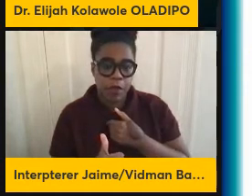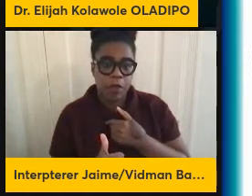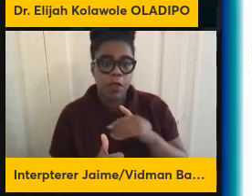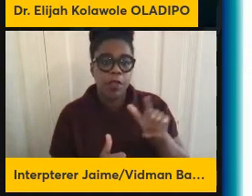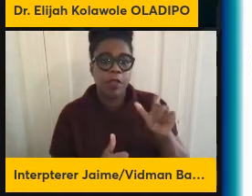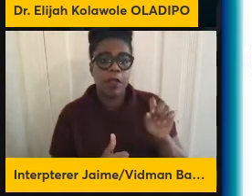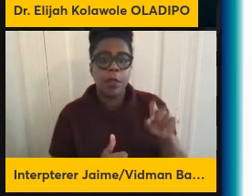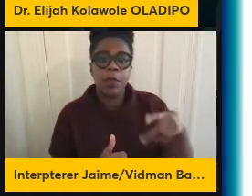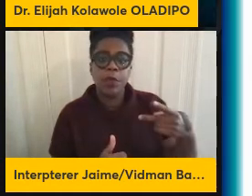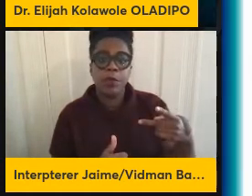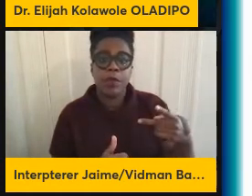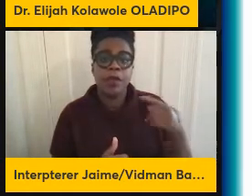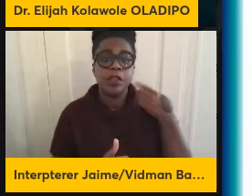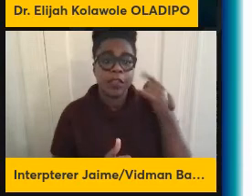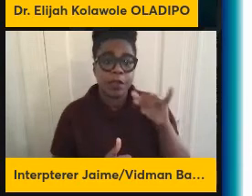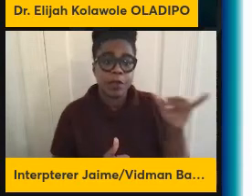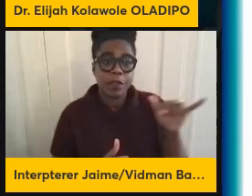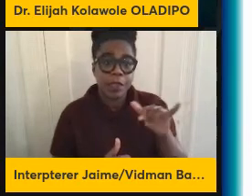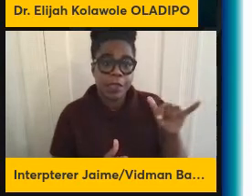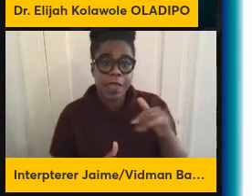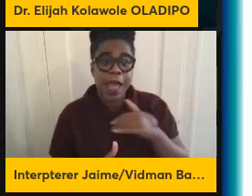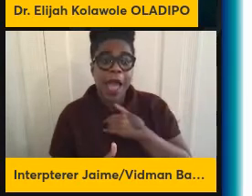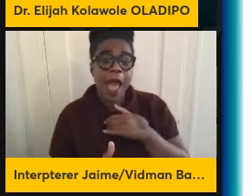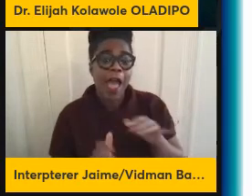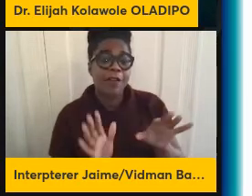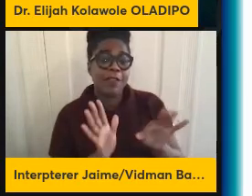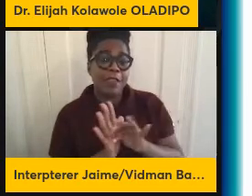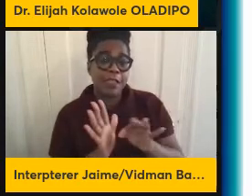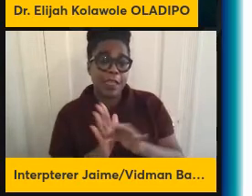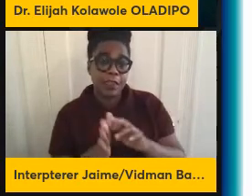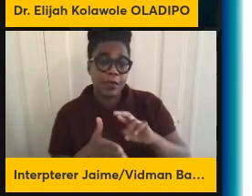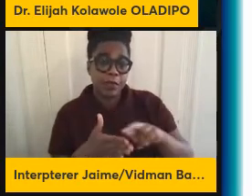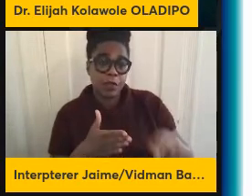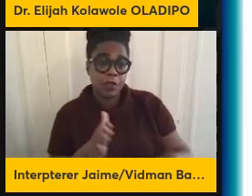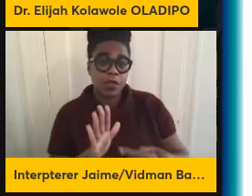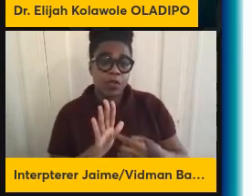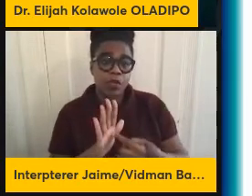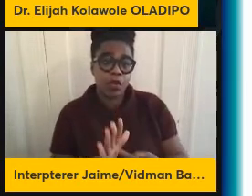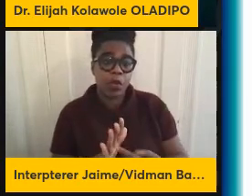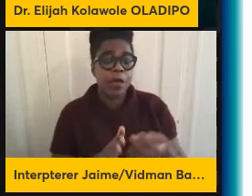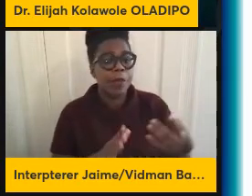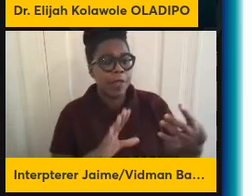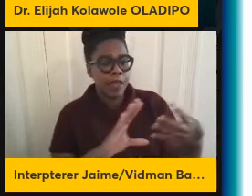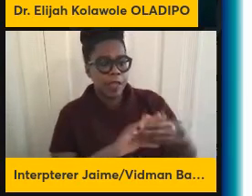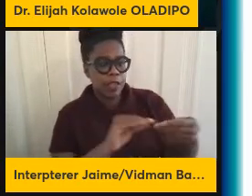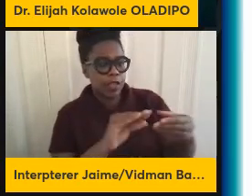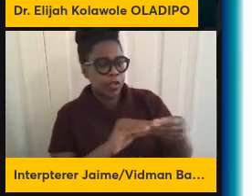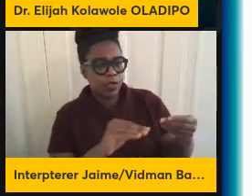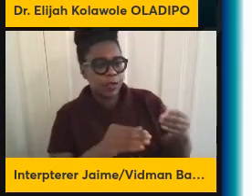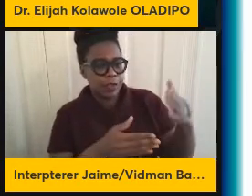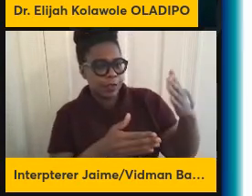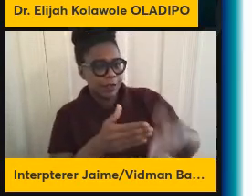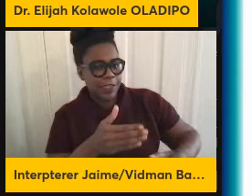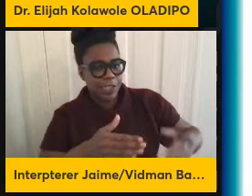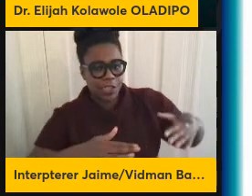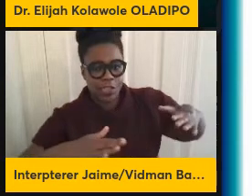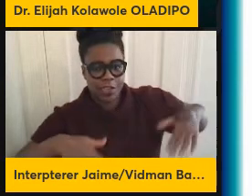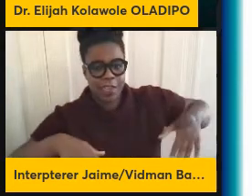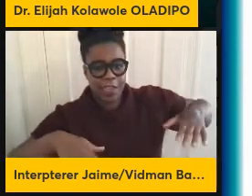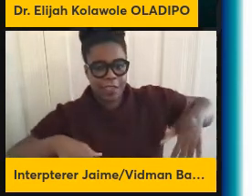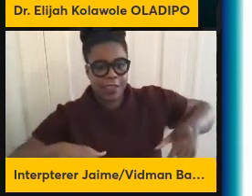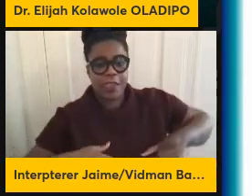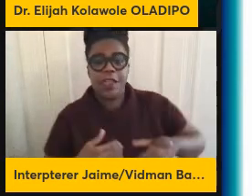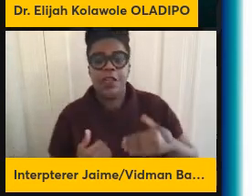see how it goes. I just have some selected results to show us here because the study is ongoing. So we have the vaccine on RBC. You can